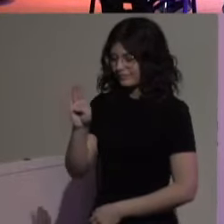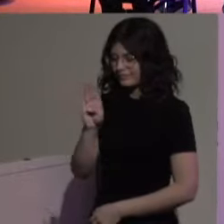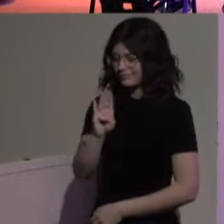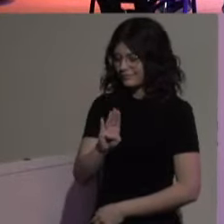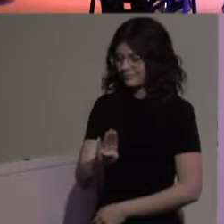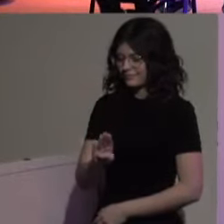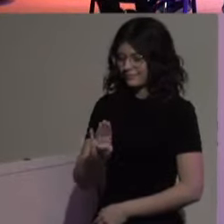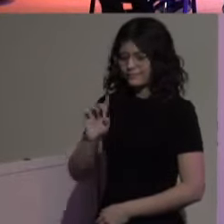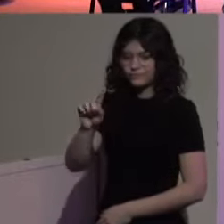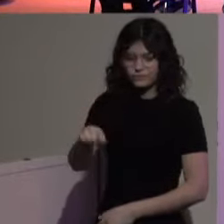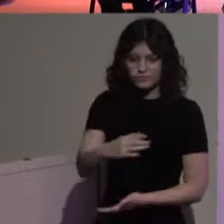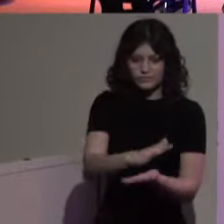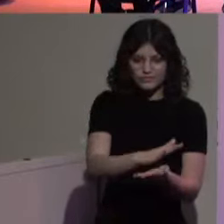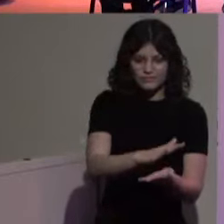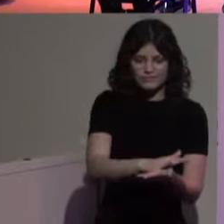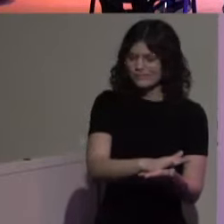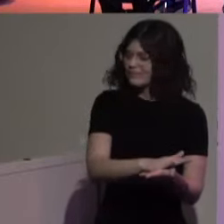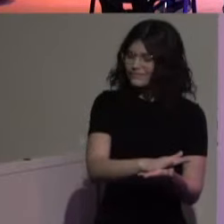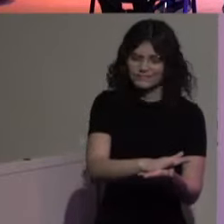more than a